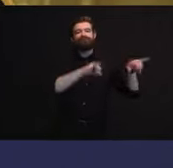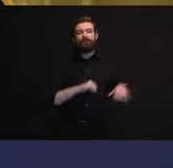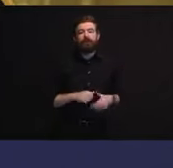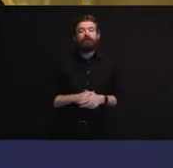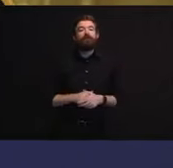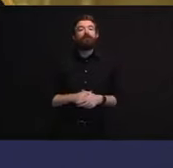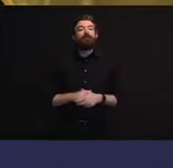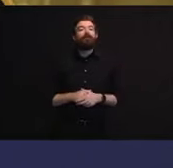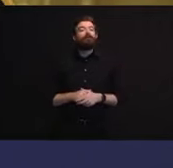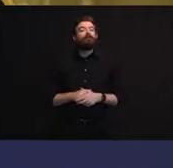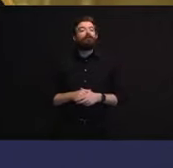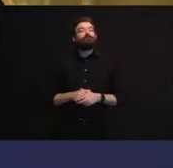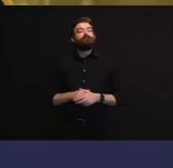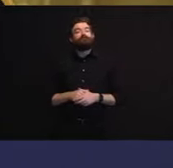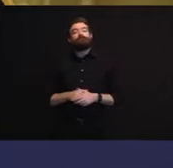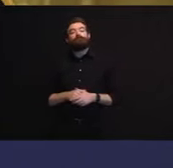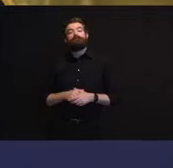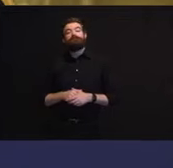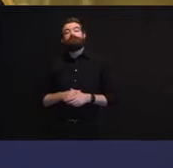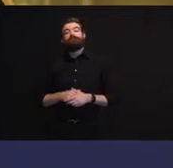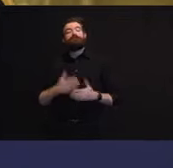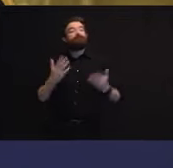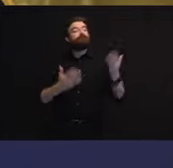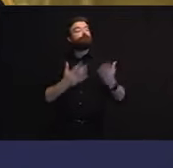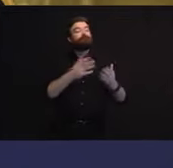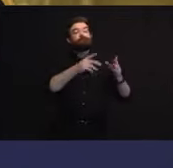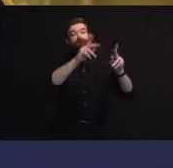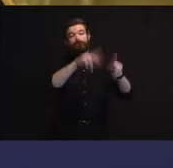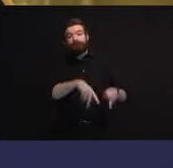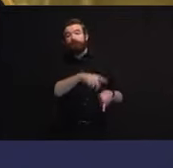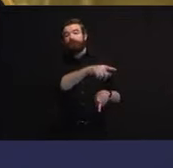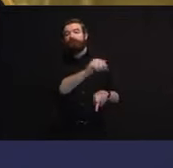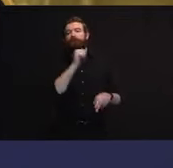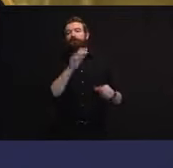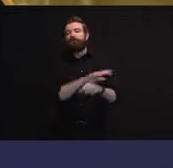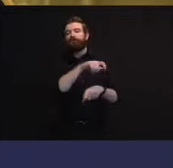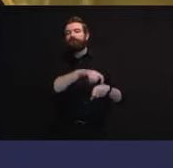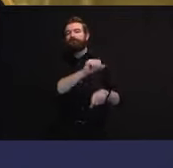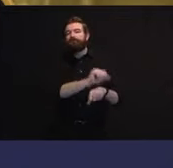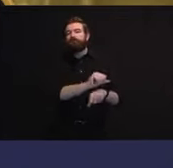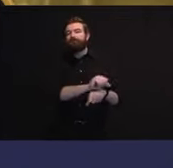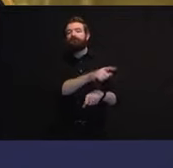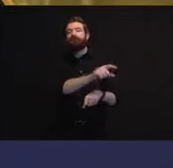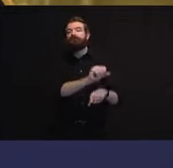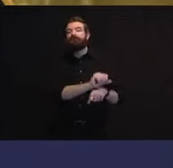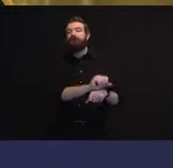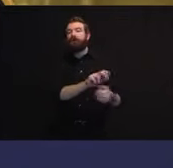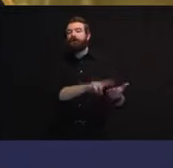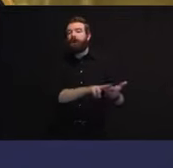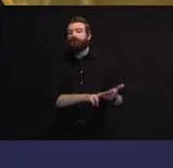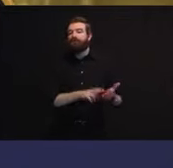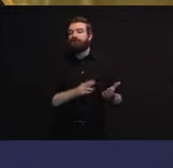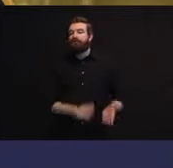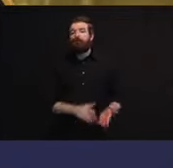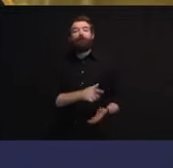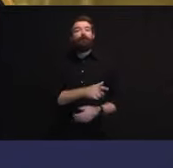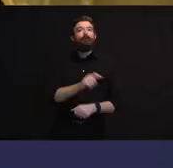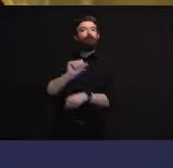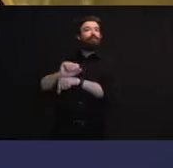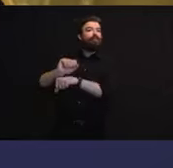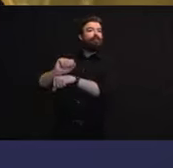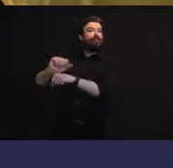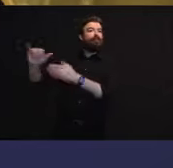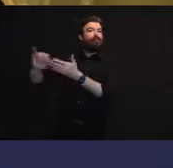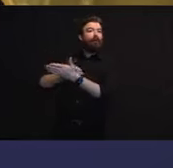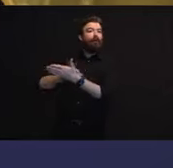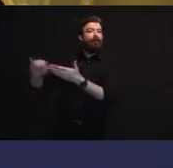of, I live in New Jersey, but I work in New York or Pennsylvania, and so there are bi-state issues. We just haven't had remotely